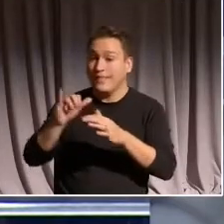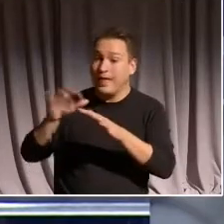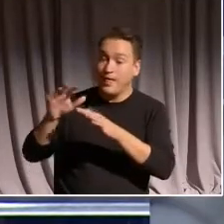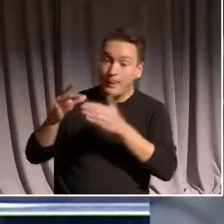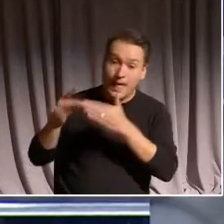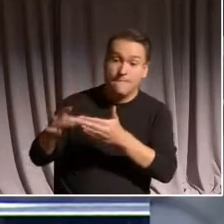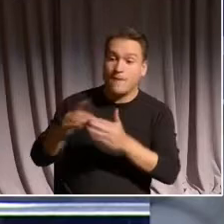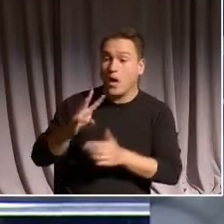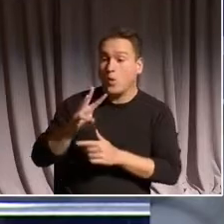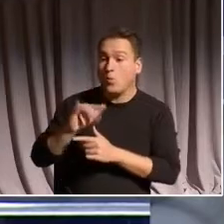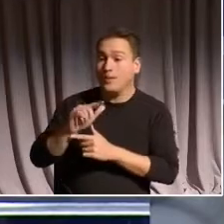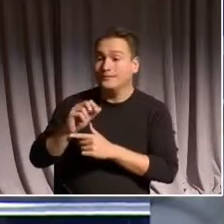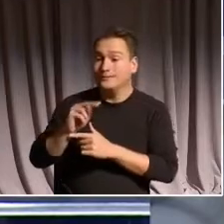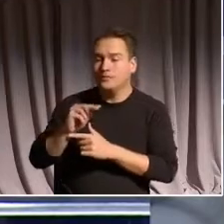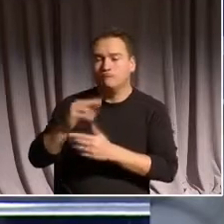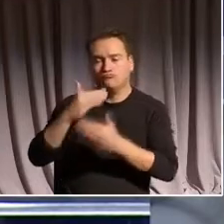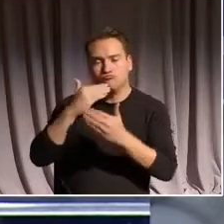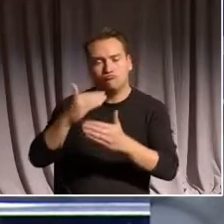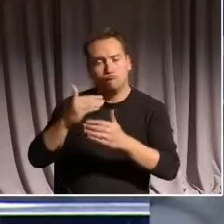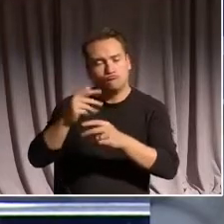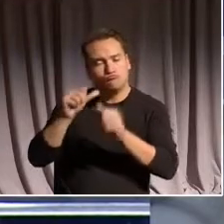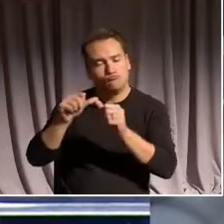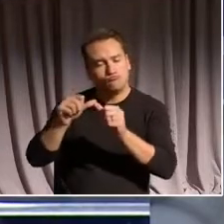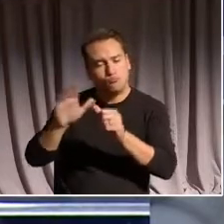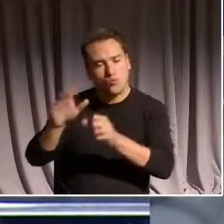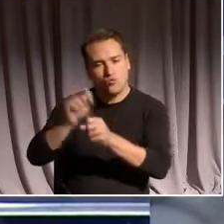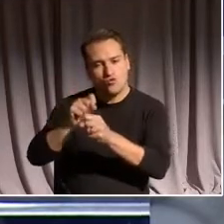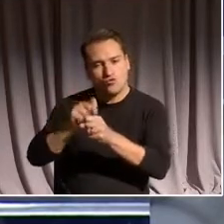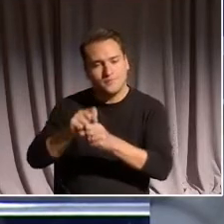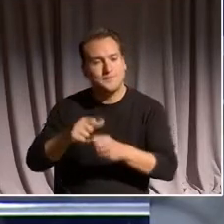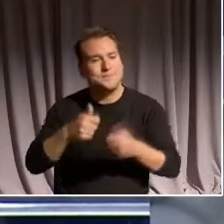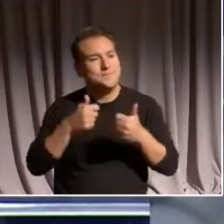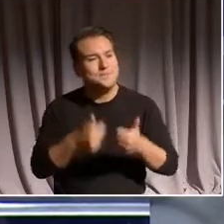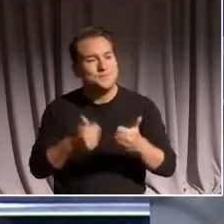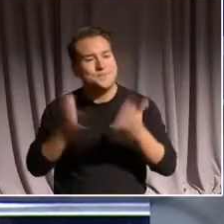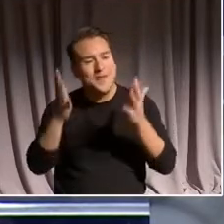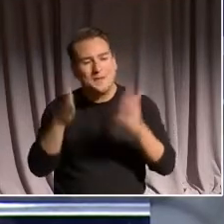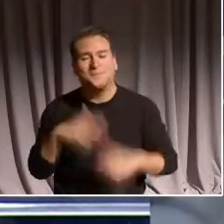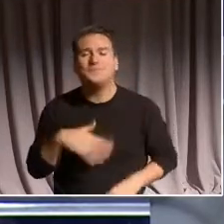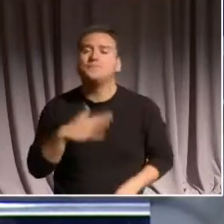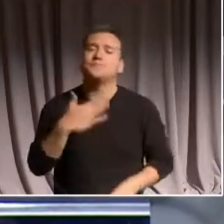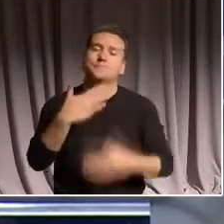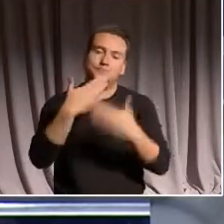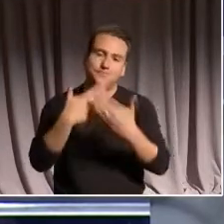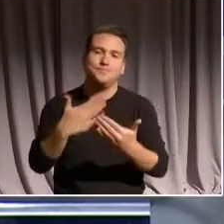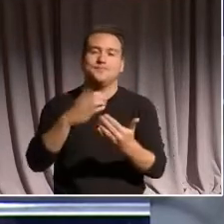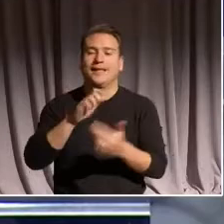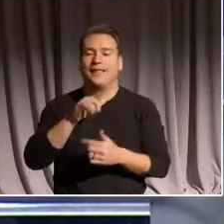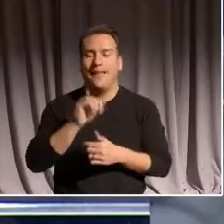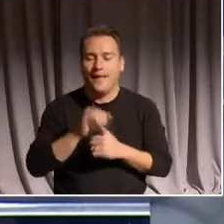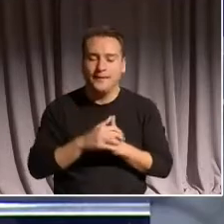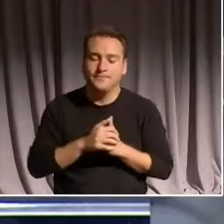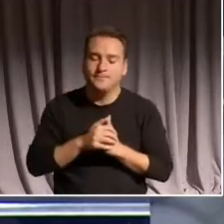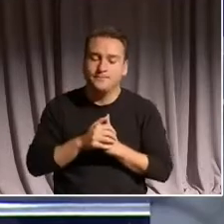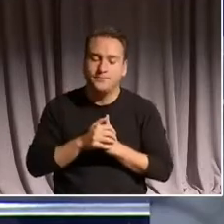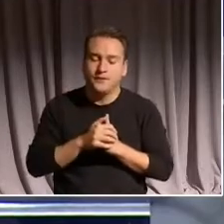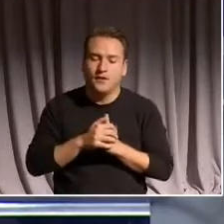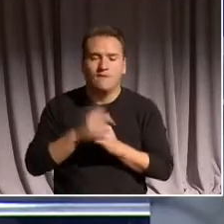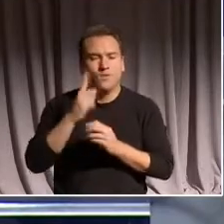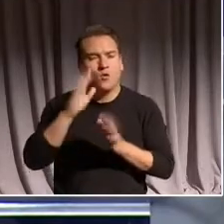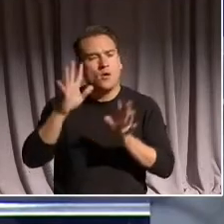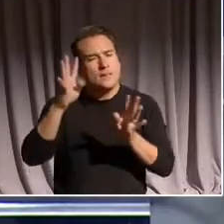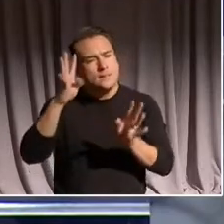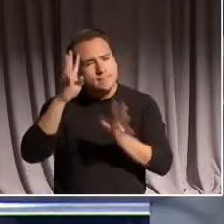Thank you. Keep up the good work. Yay, Wilson. Hooray. Thank you so much, Eli and Victoria, first of all, for being so creative